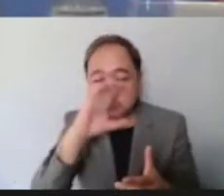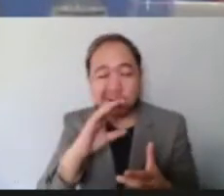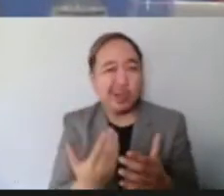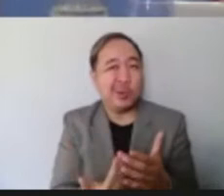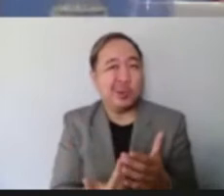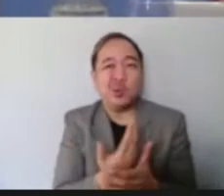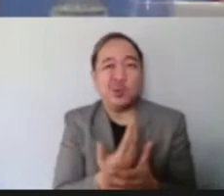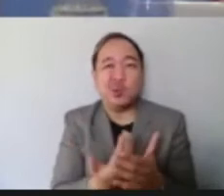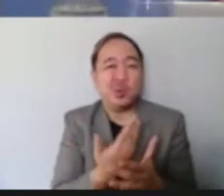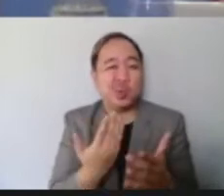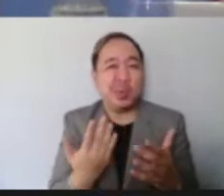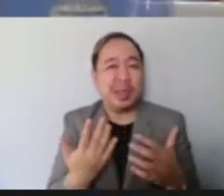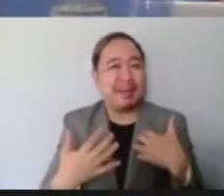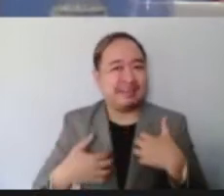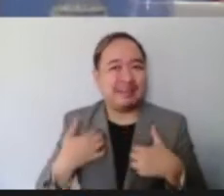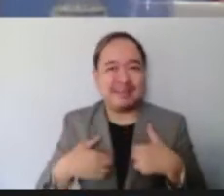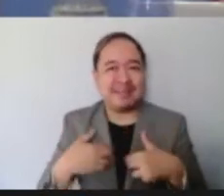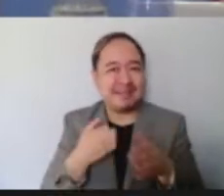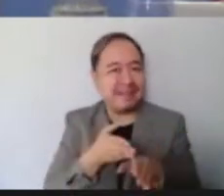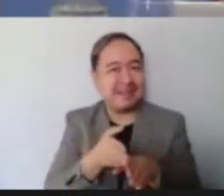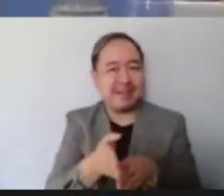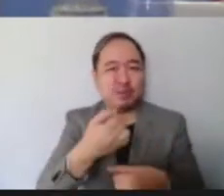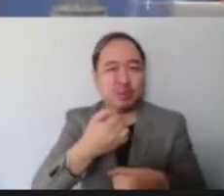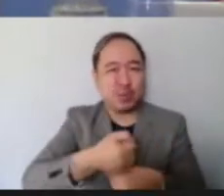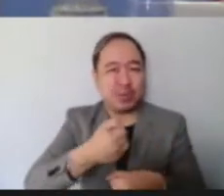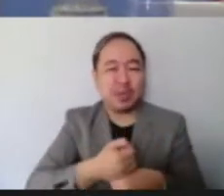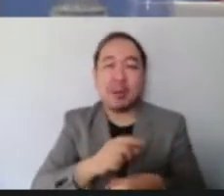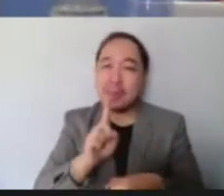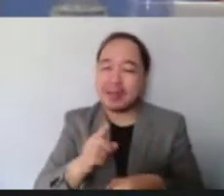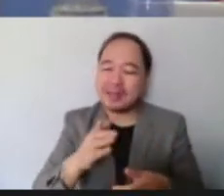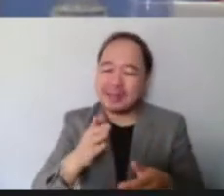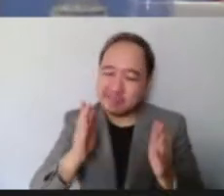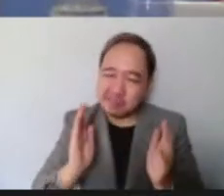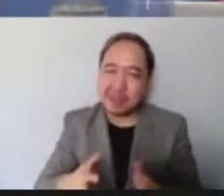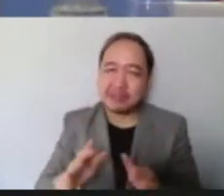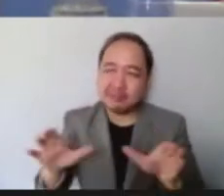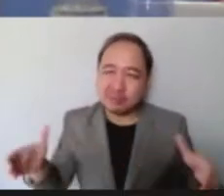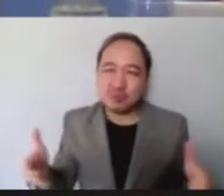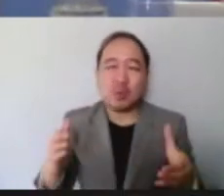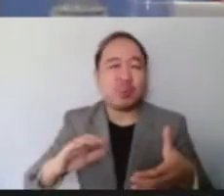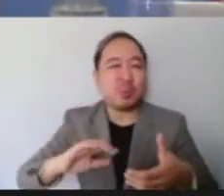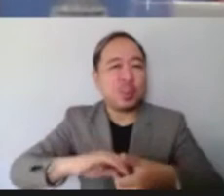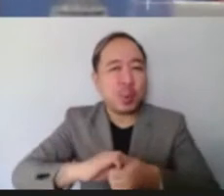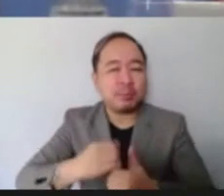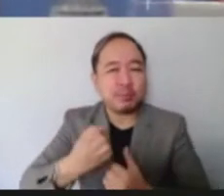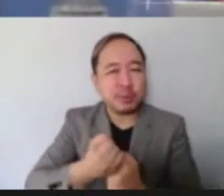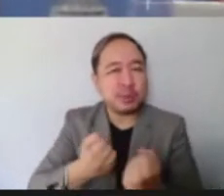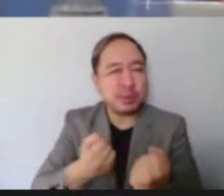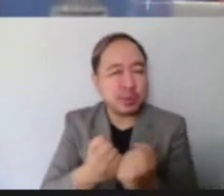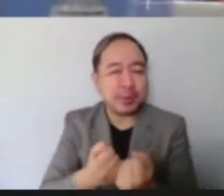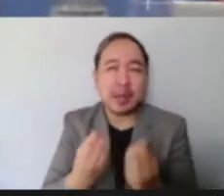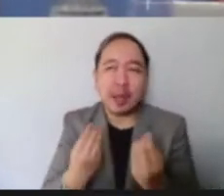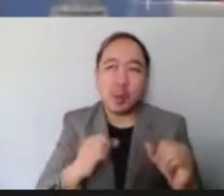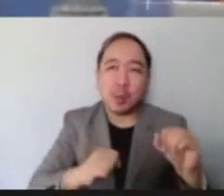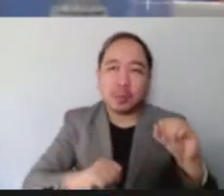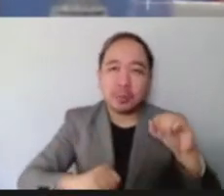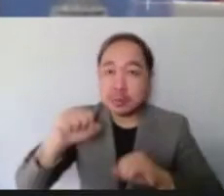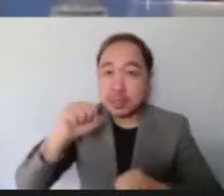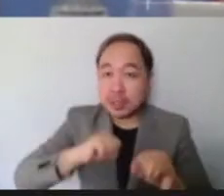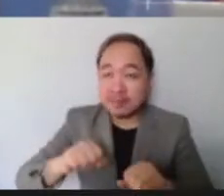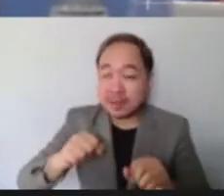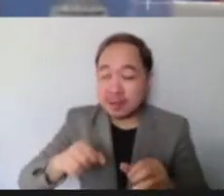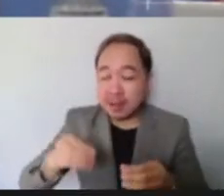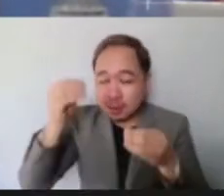industry but we need Collective action to make this shift including through International coalitions to allow scientific knowledge transfer